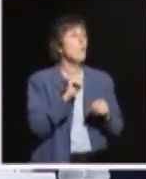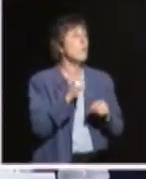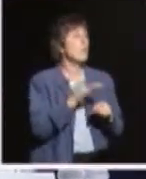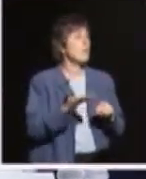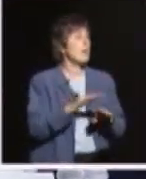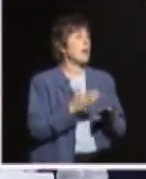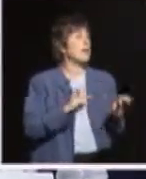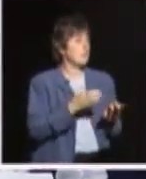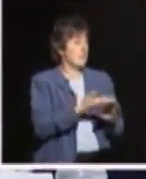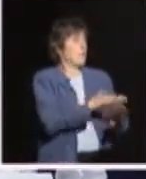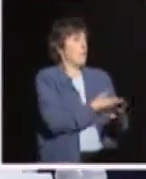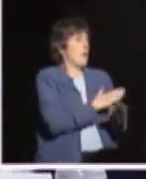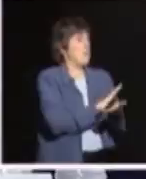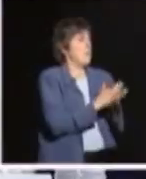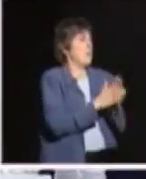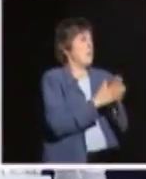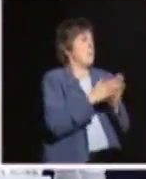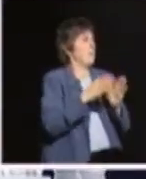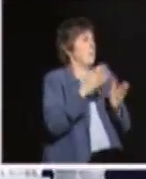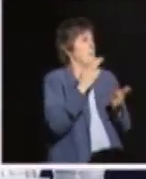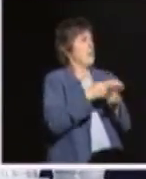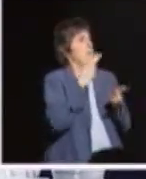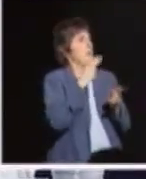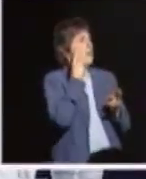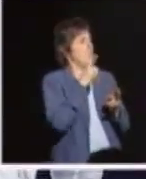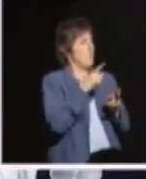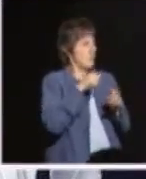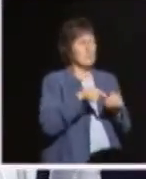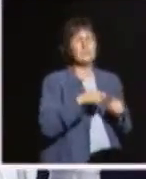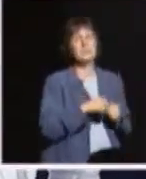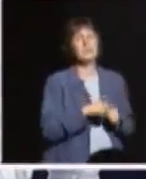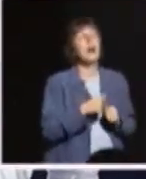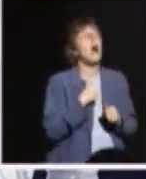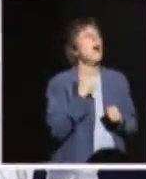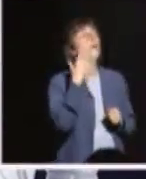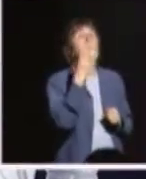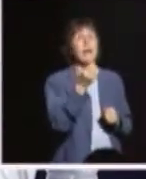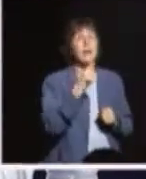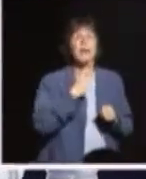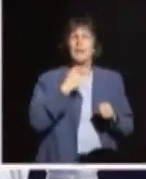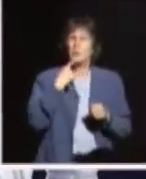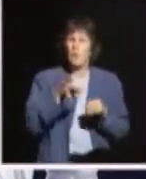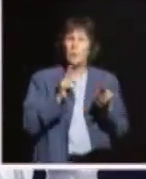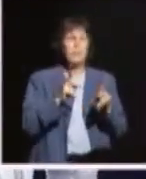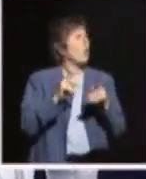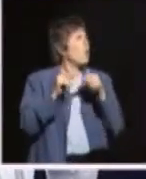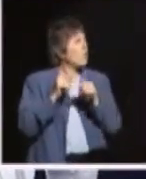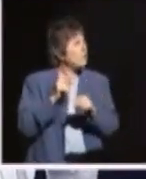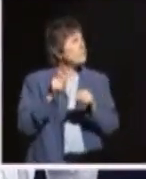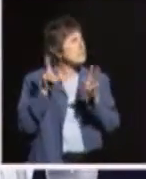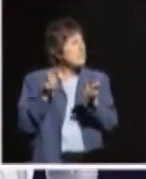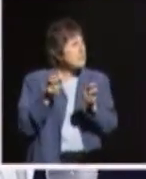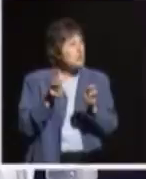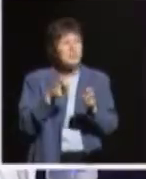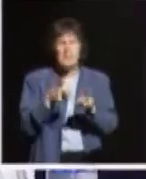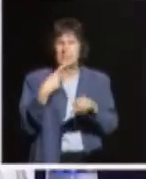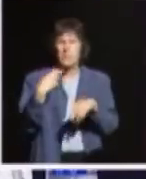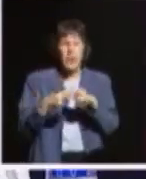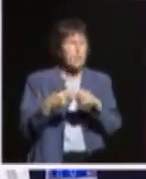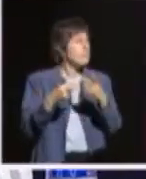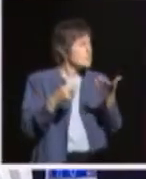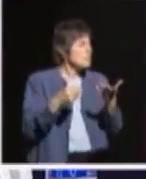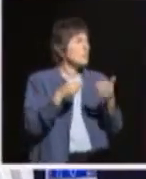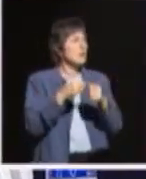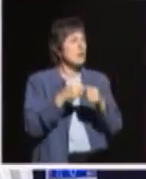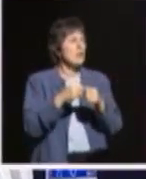nomination was informally go out and listen to 100 different people without telling them why, what their issues are, what they're talking about, to see what was really